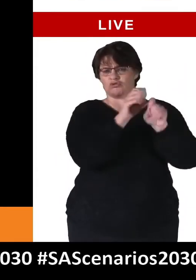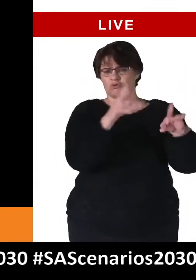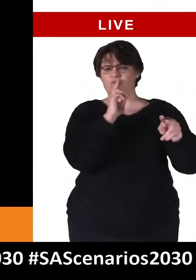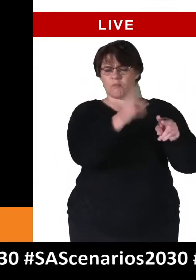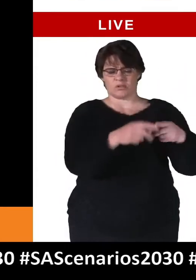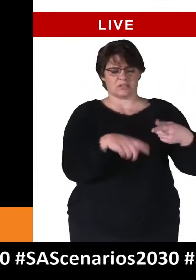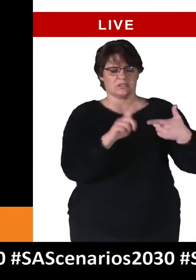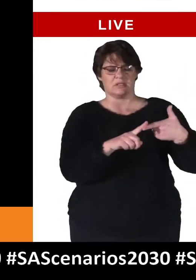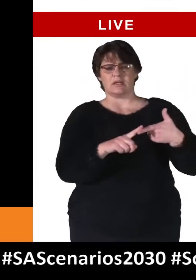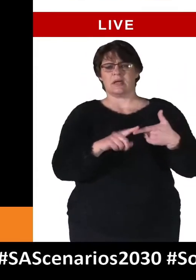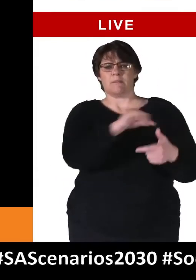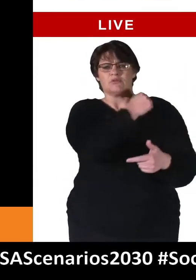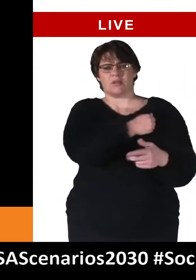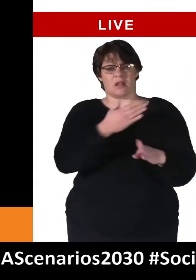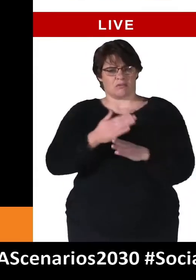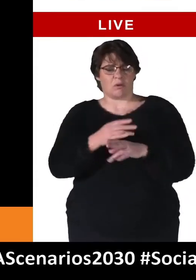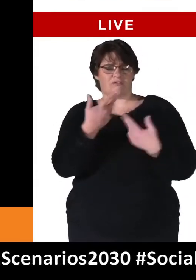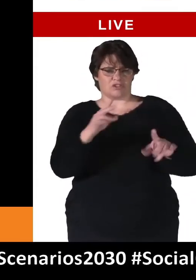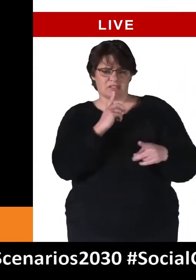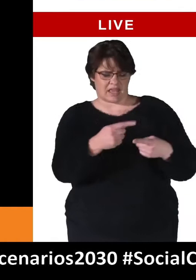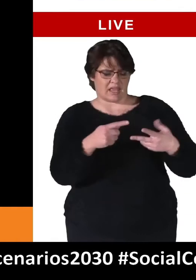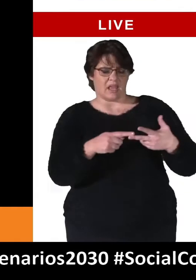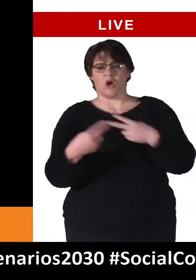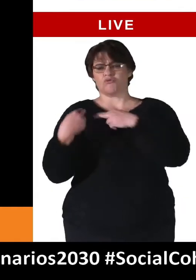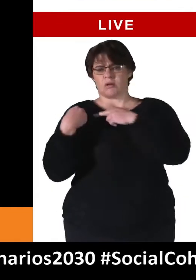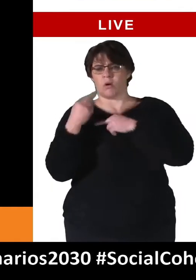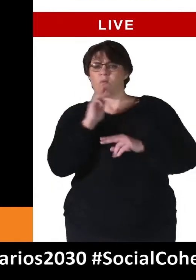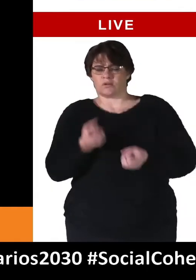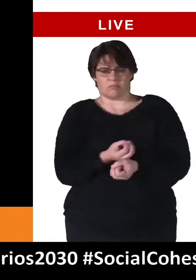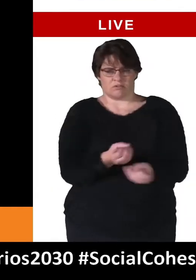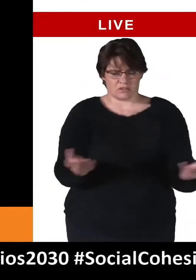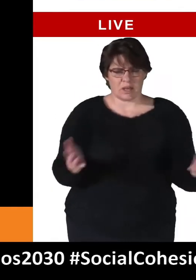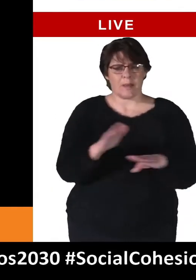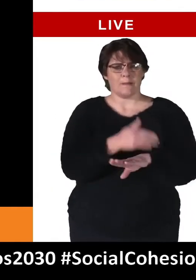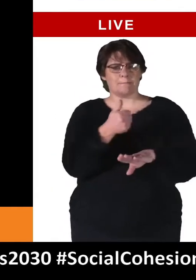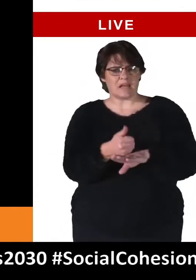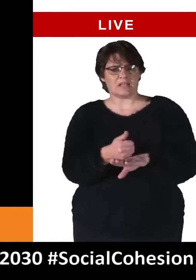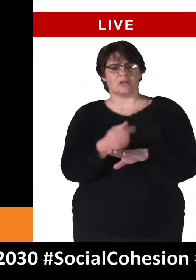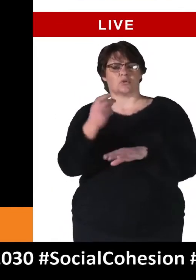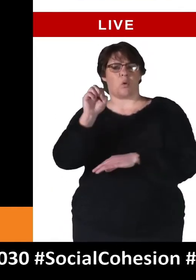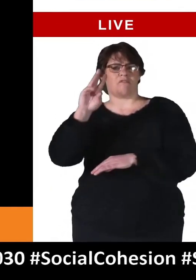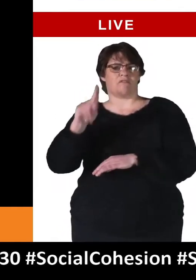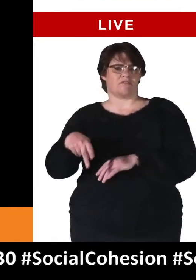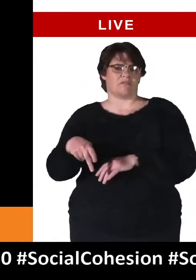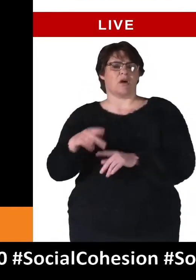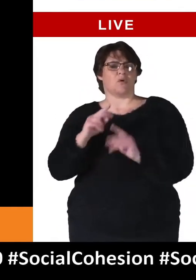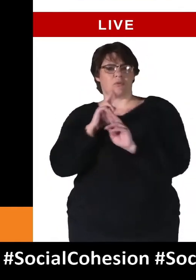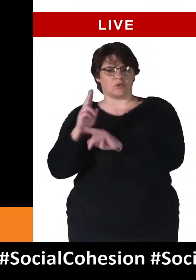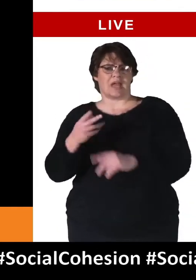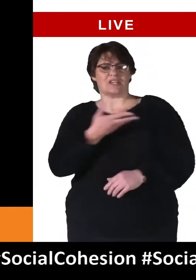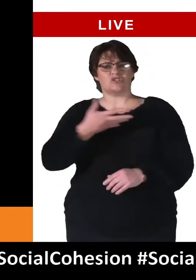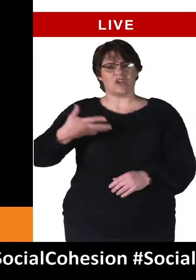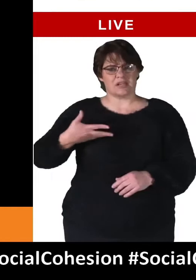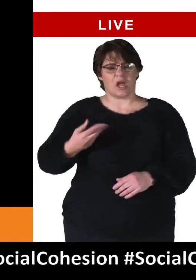reports, municipal functionality, as already mentioned, reliable water provision, based on DWAF reports, and then gender and